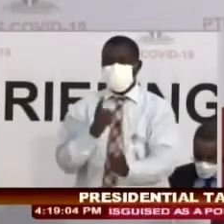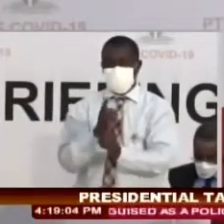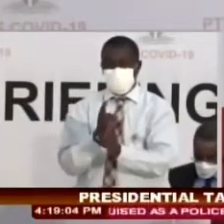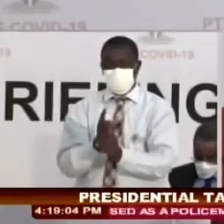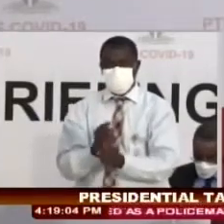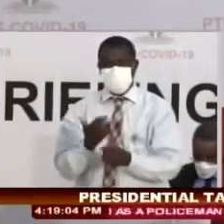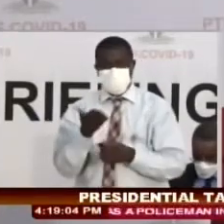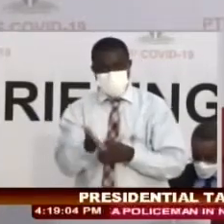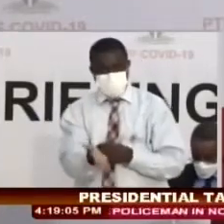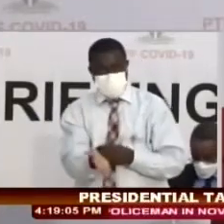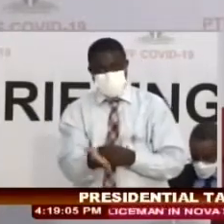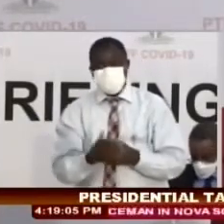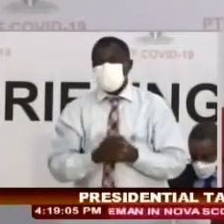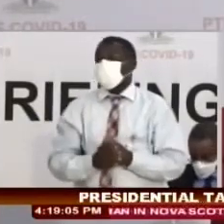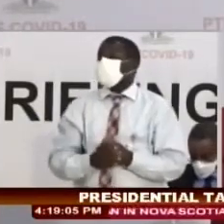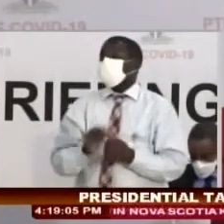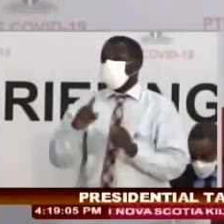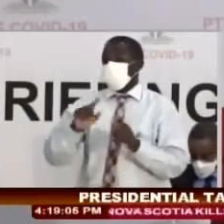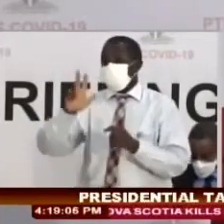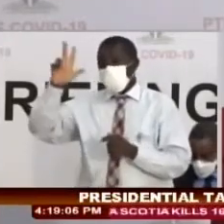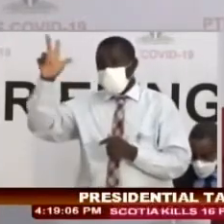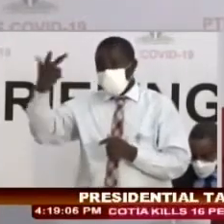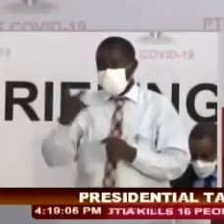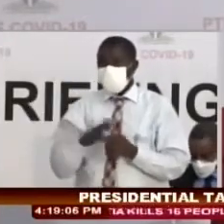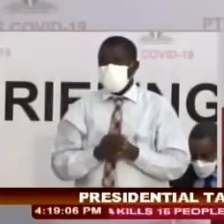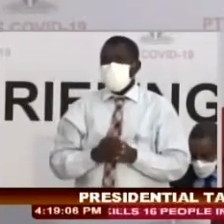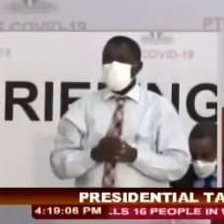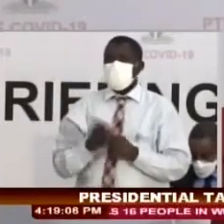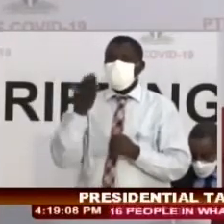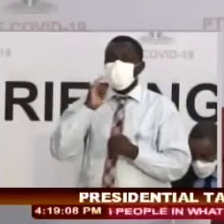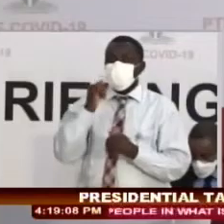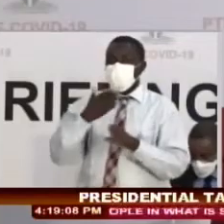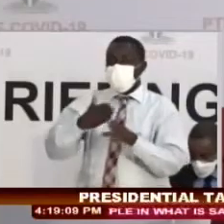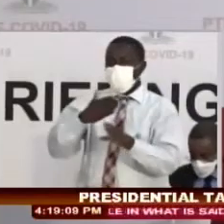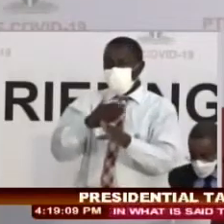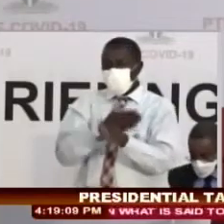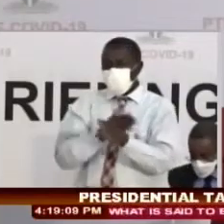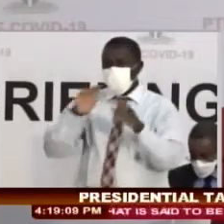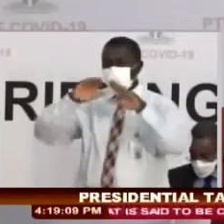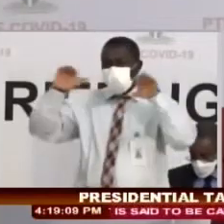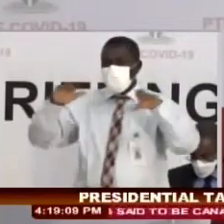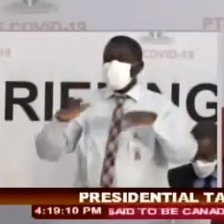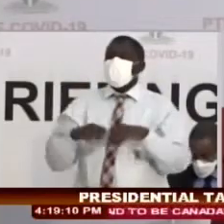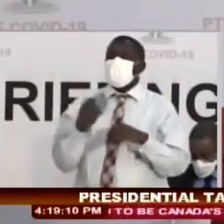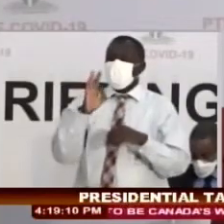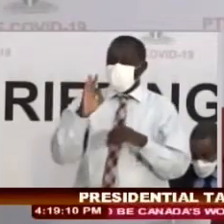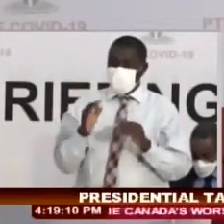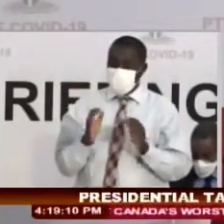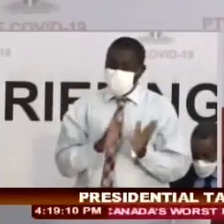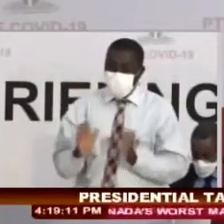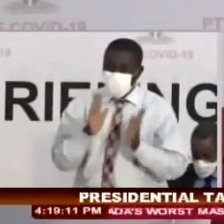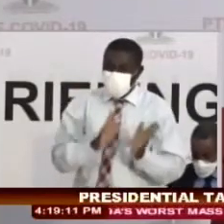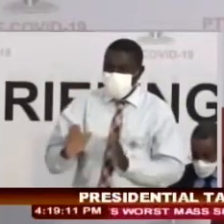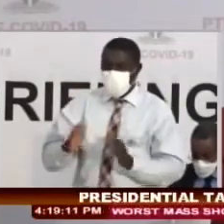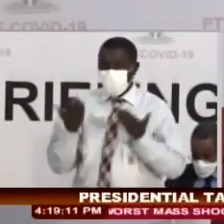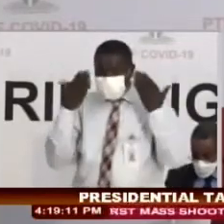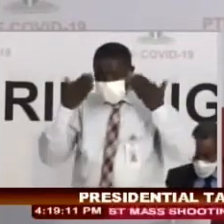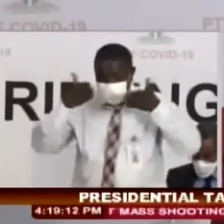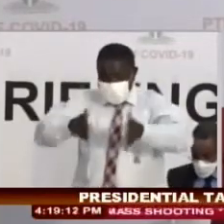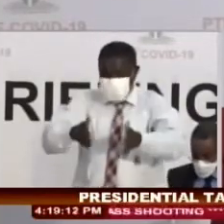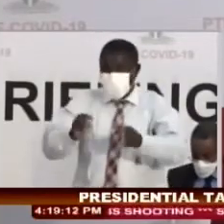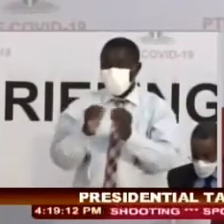3, there are improved levels of preparedness and response activities, focusing more on strengthening